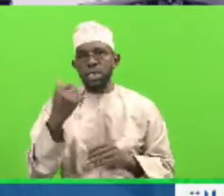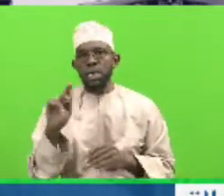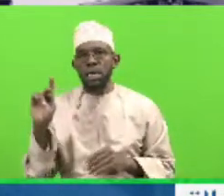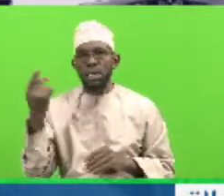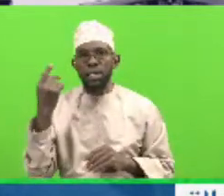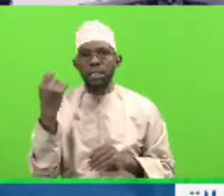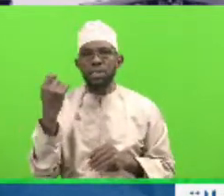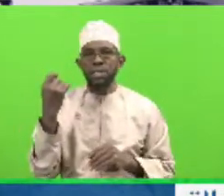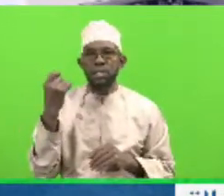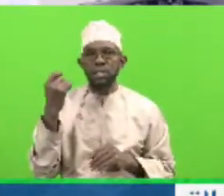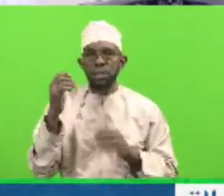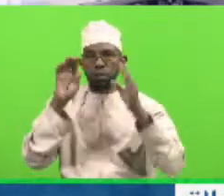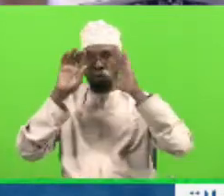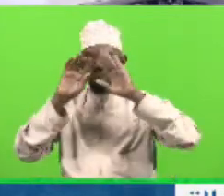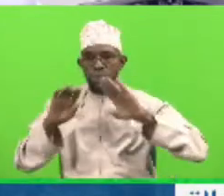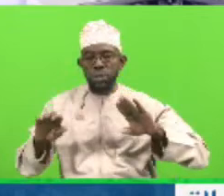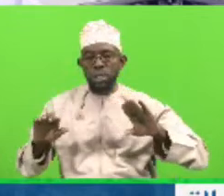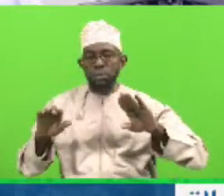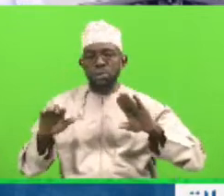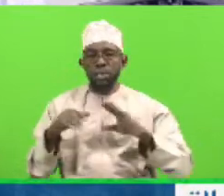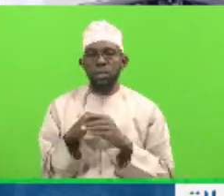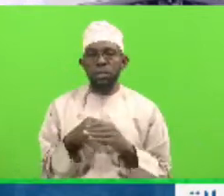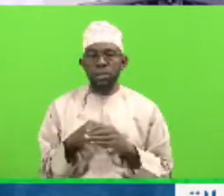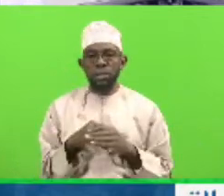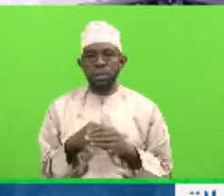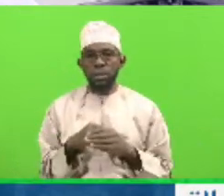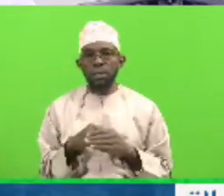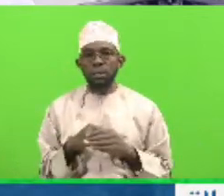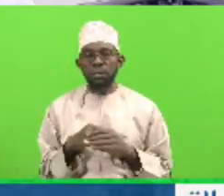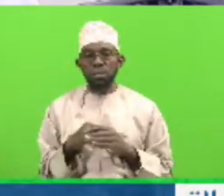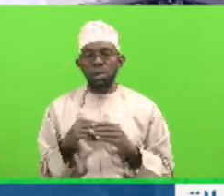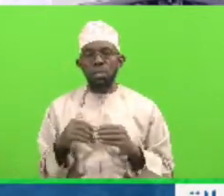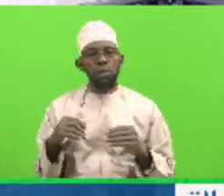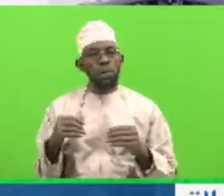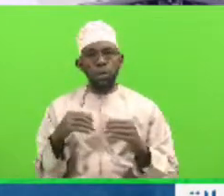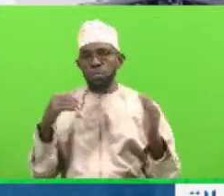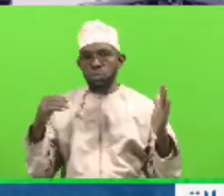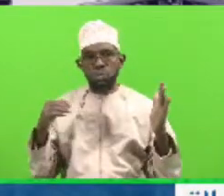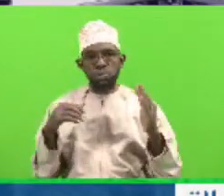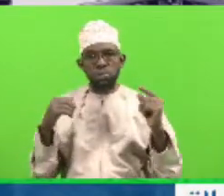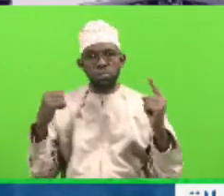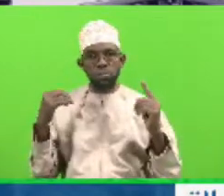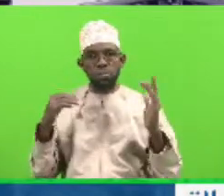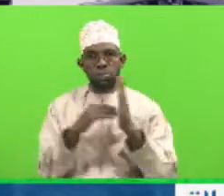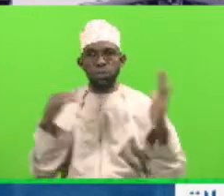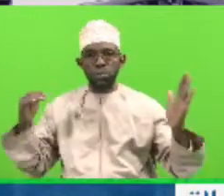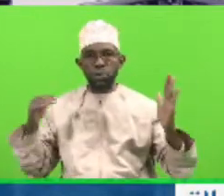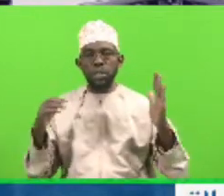Kenyans, Muslims, as Muslims, we totally oppose this ruling.